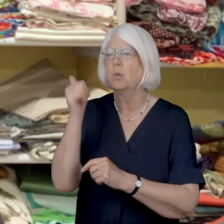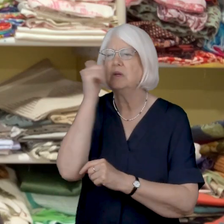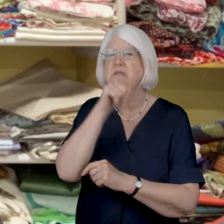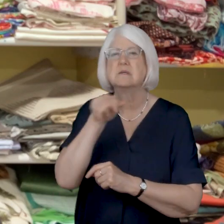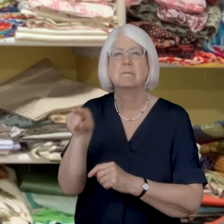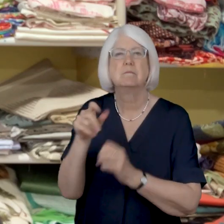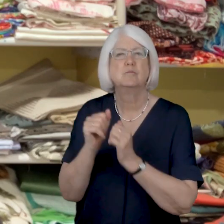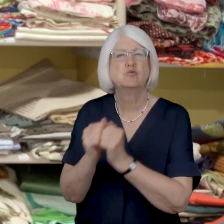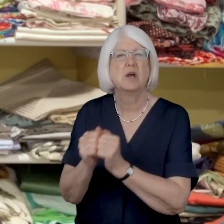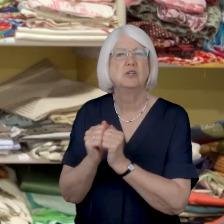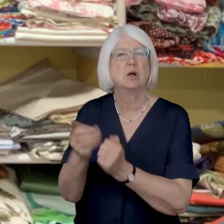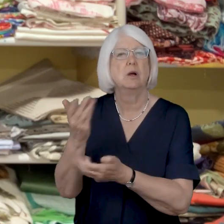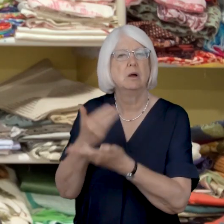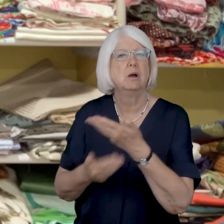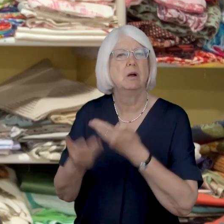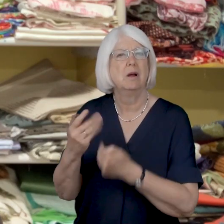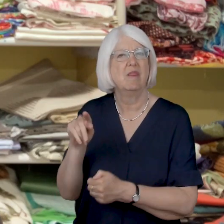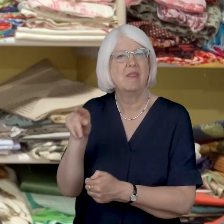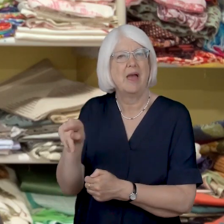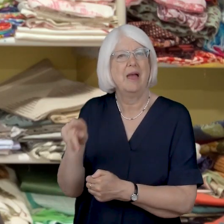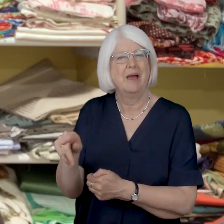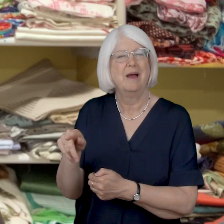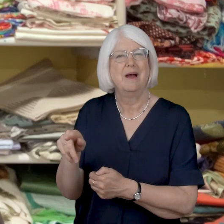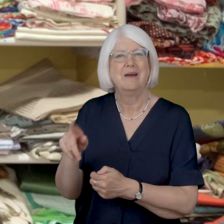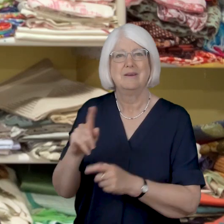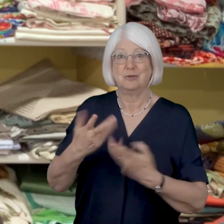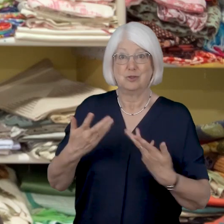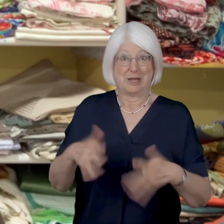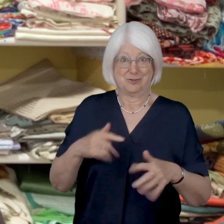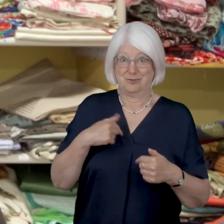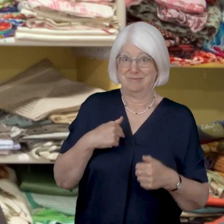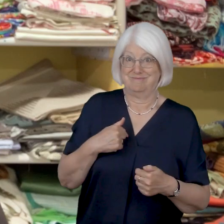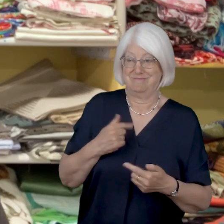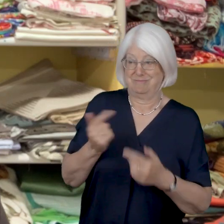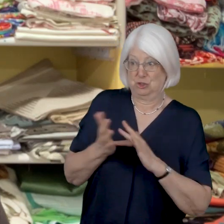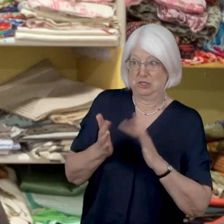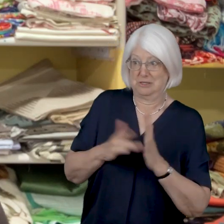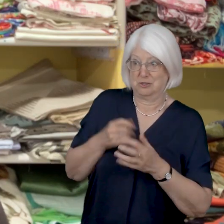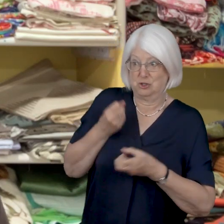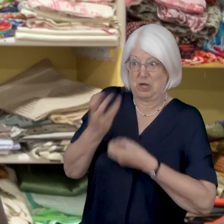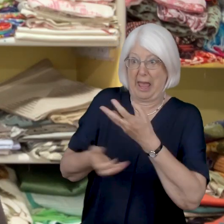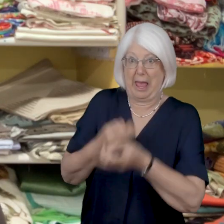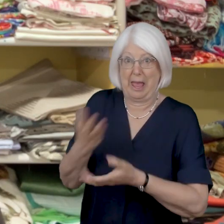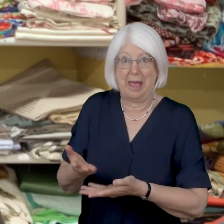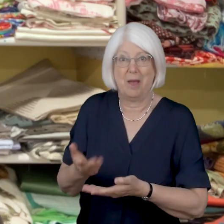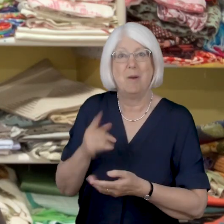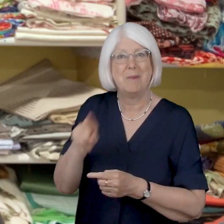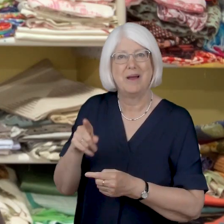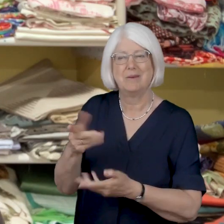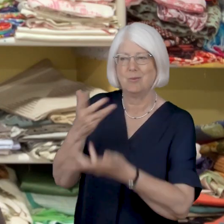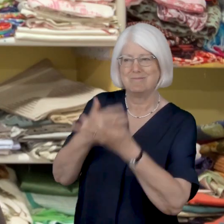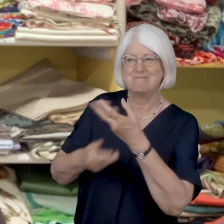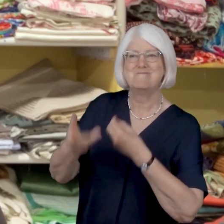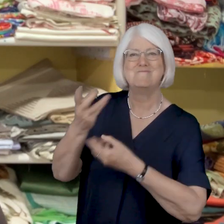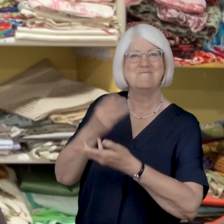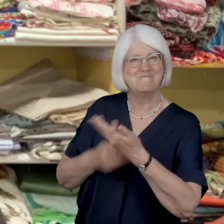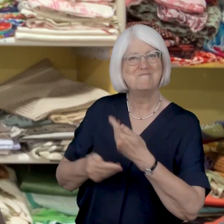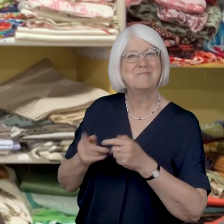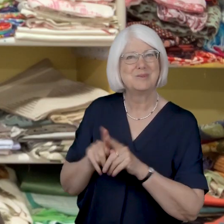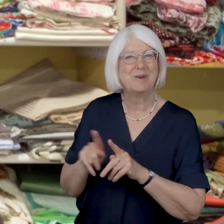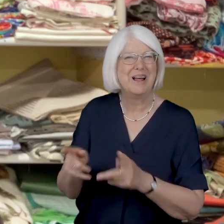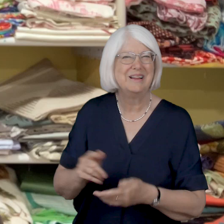wisdom and treasure and God there, as well as sharing the Jesus I know, a love that's life-giving and